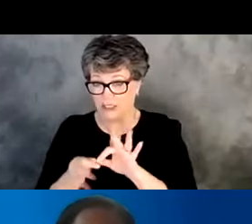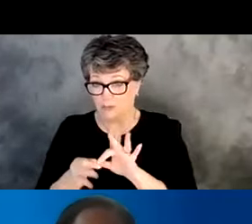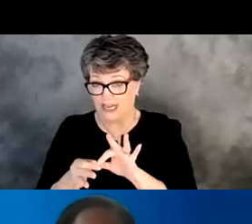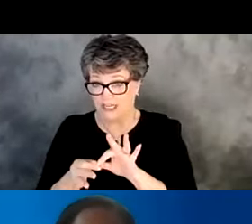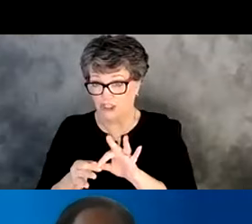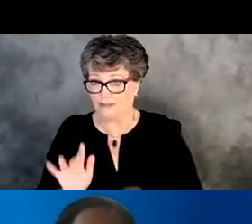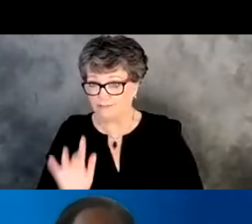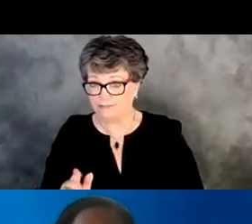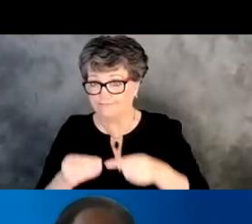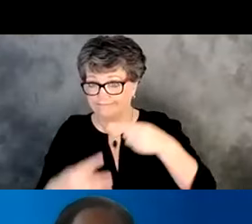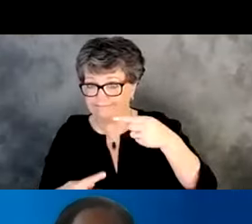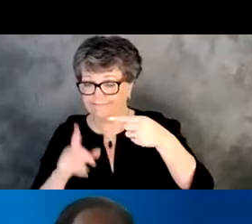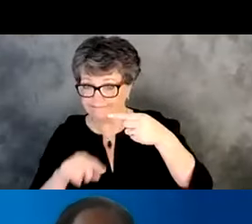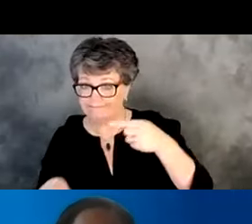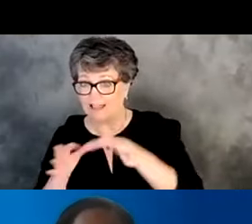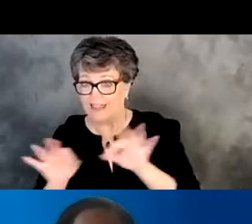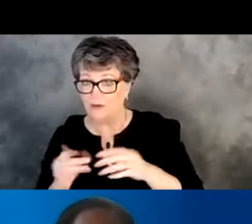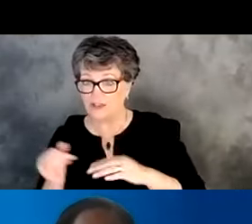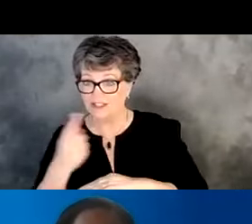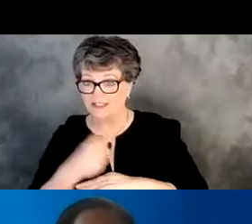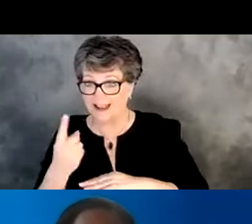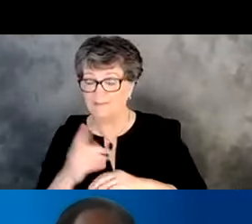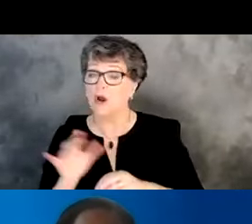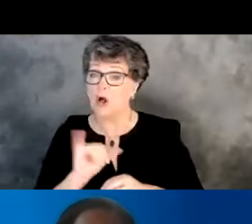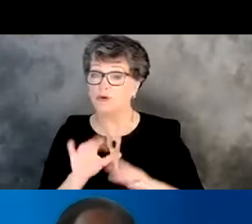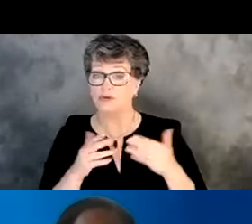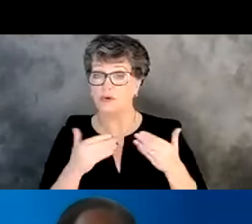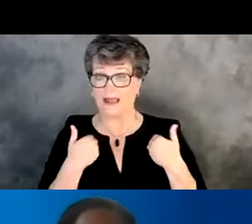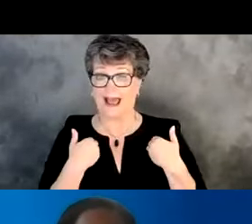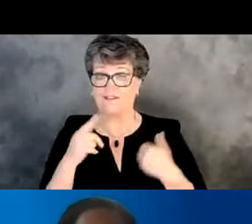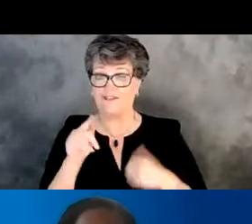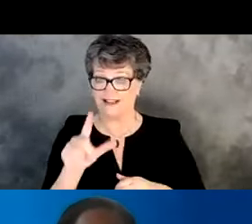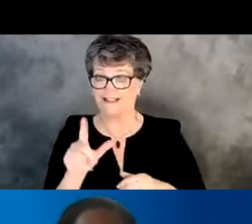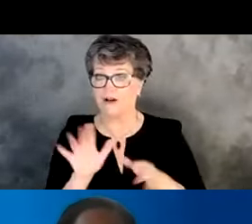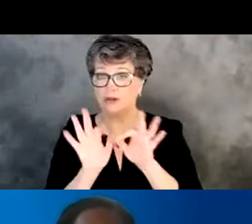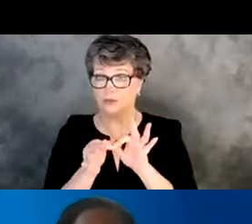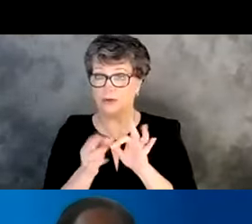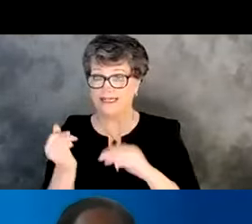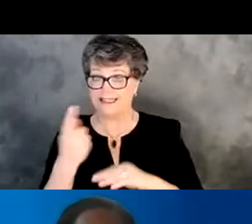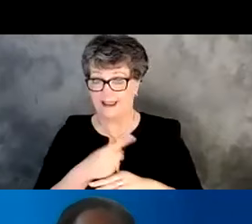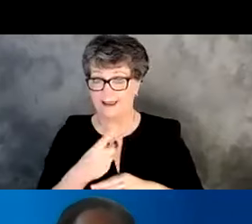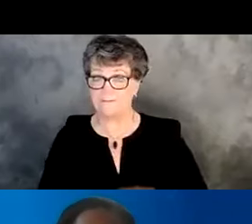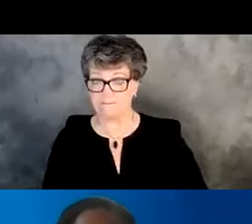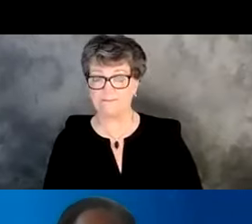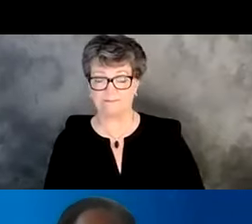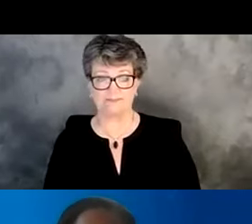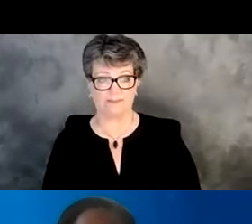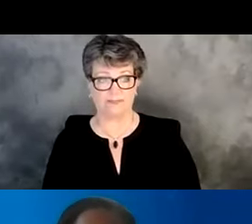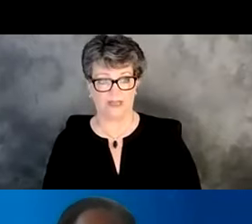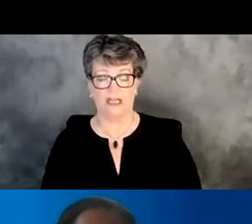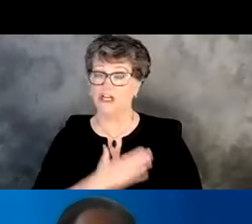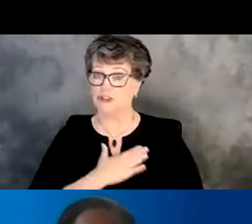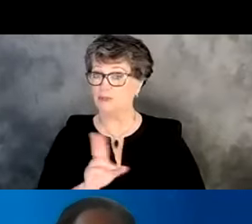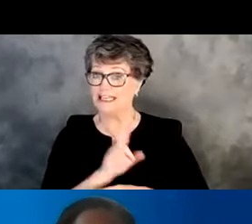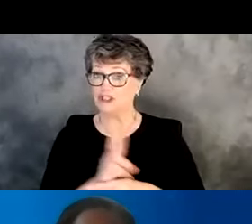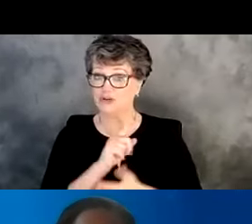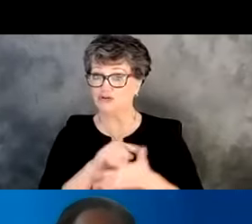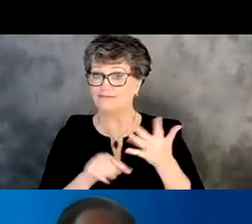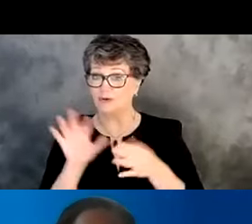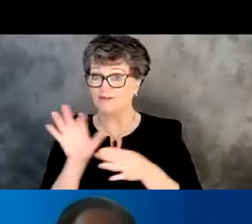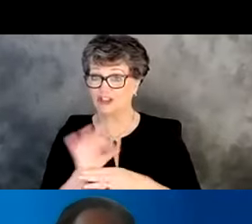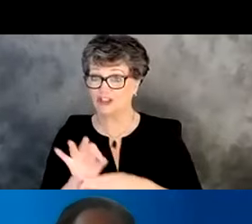various languages that we have today. In addition to that, we do have American Sign Language as well. So please utilize those functions.